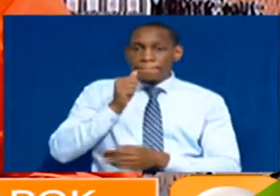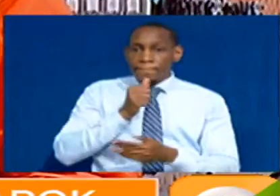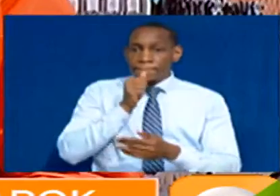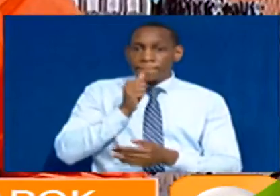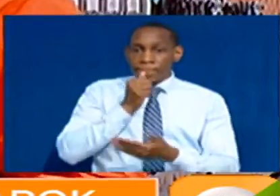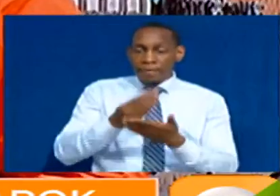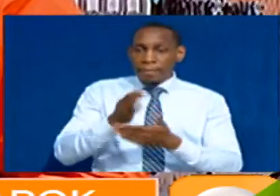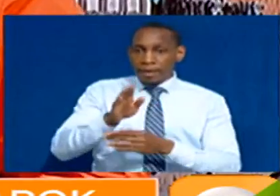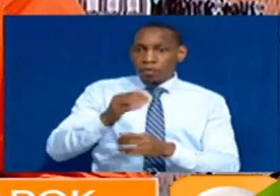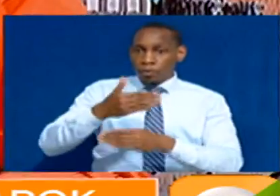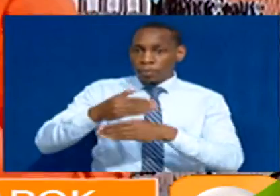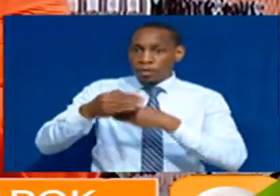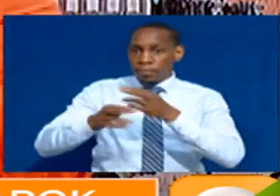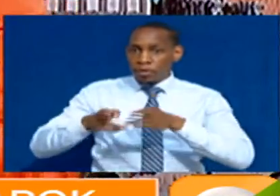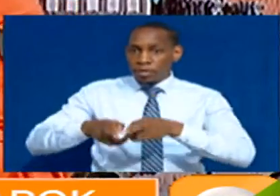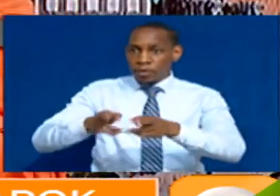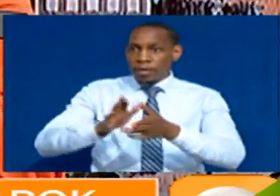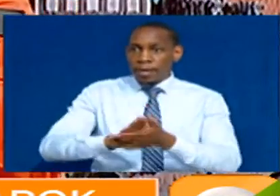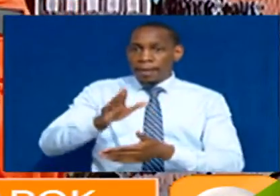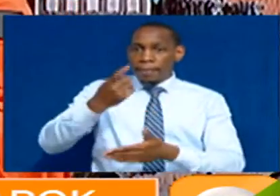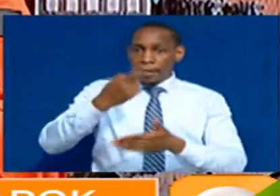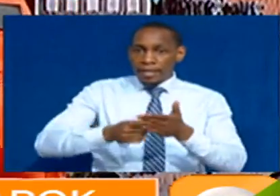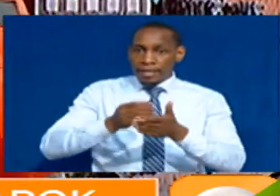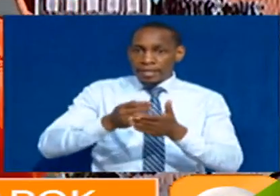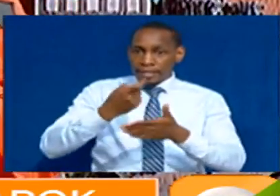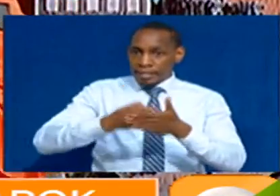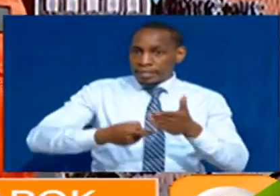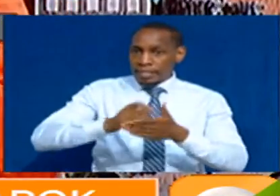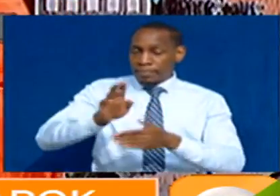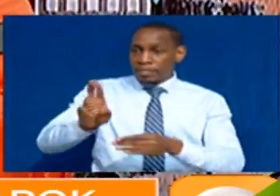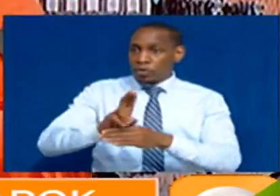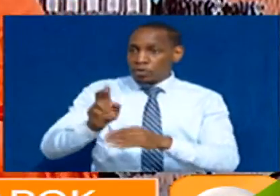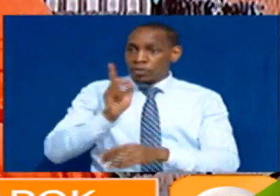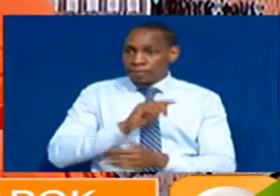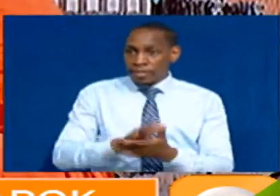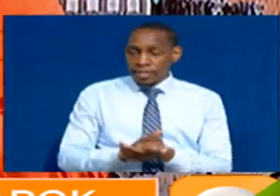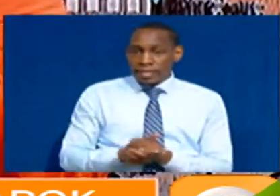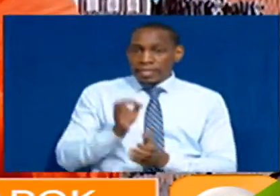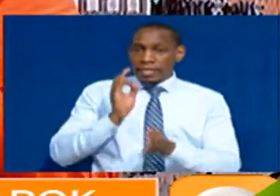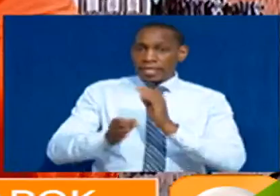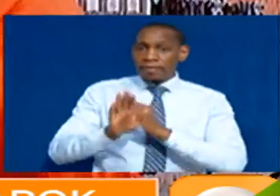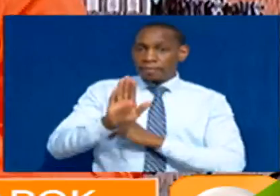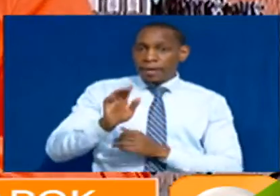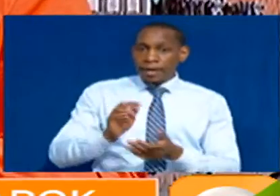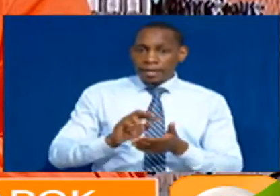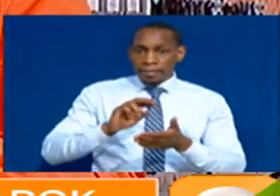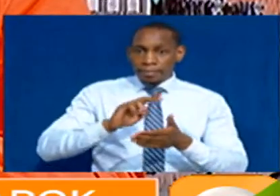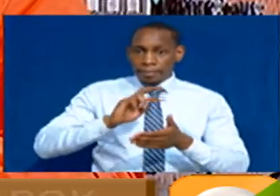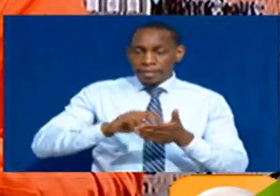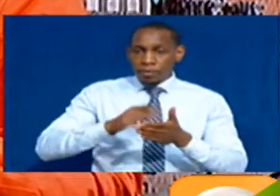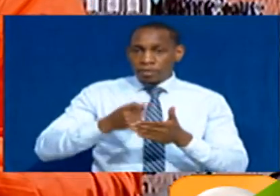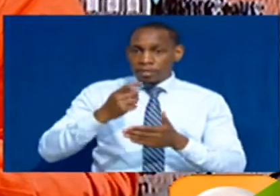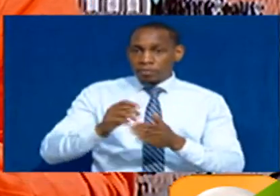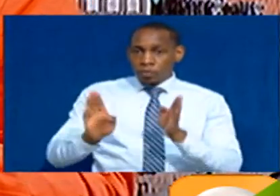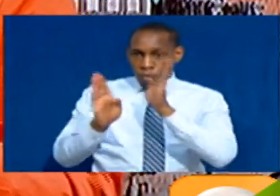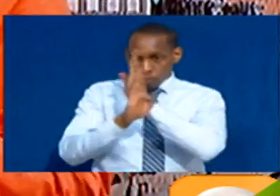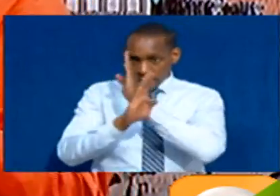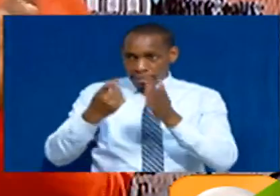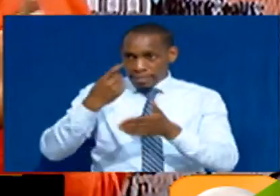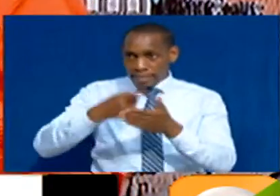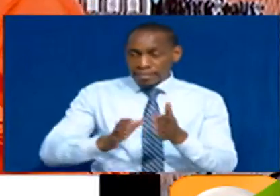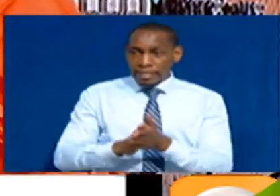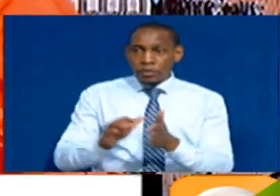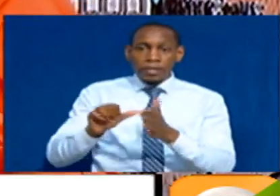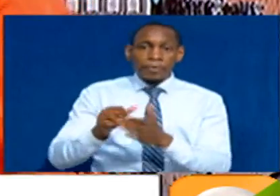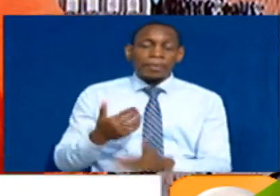money to build a road for them. Your taxes are already being used. If you're talking about hiding taxes, you know,